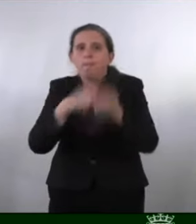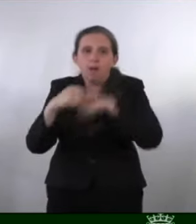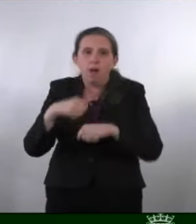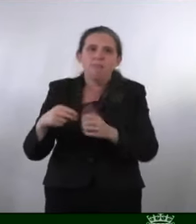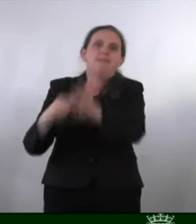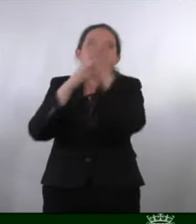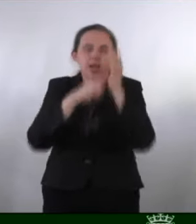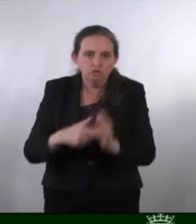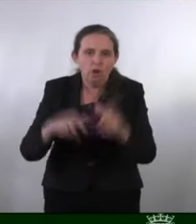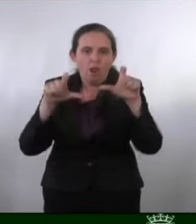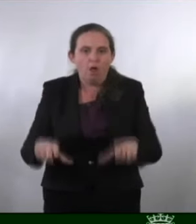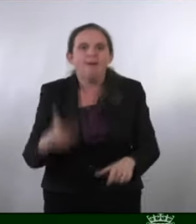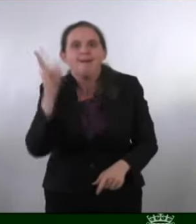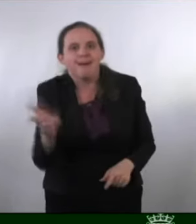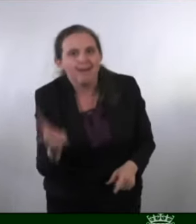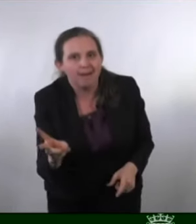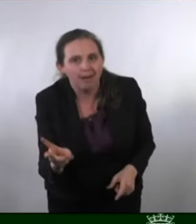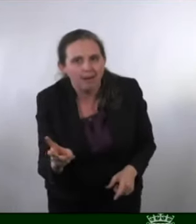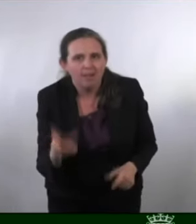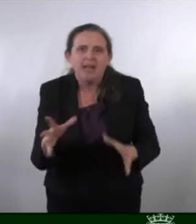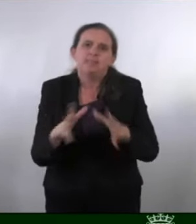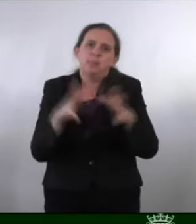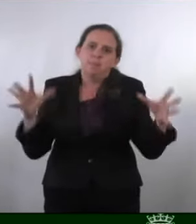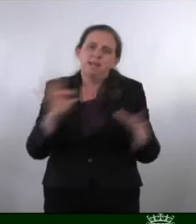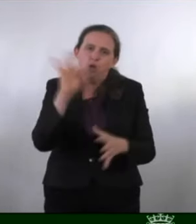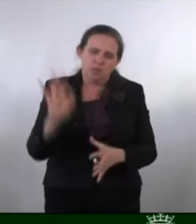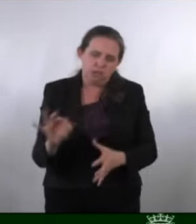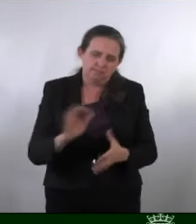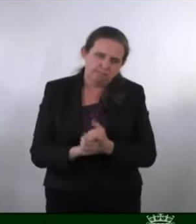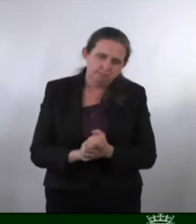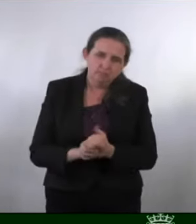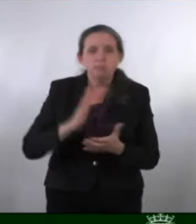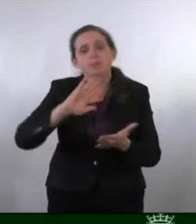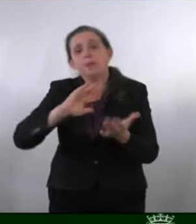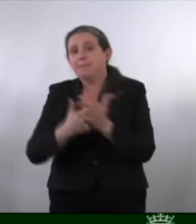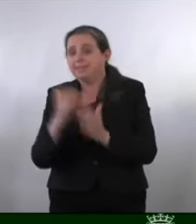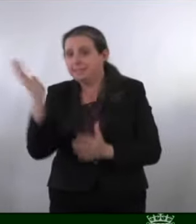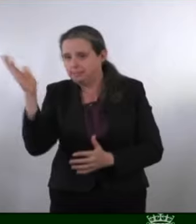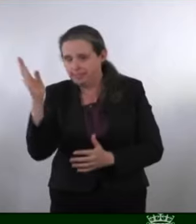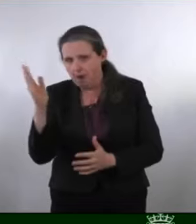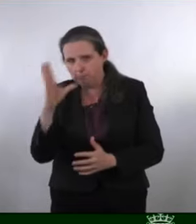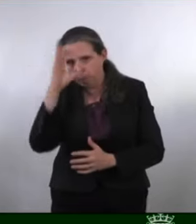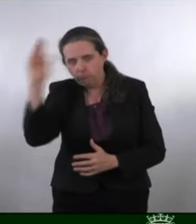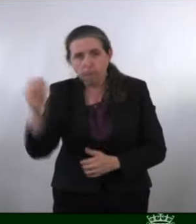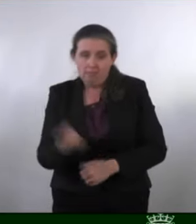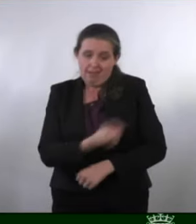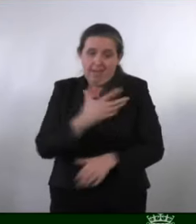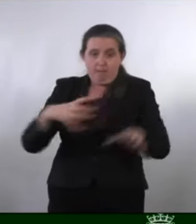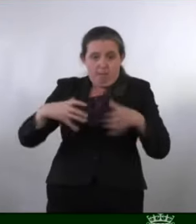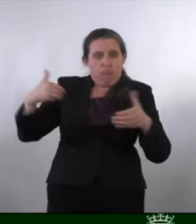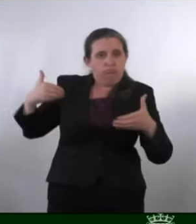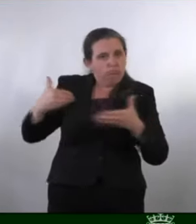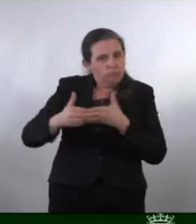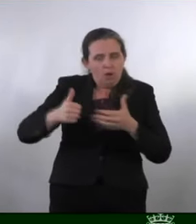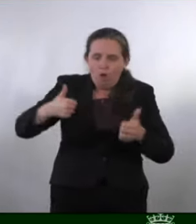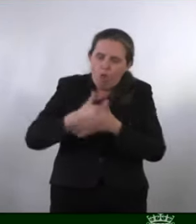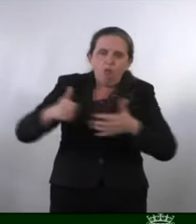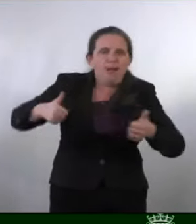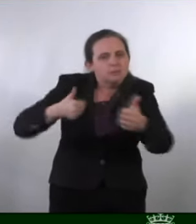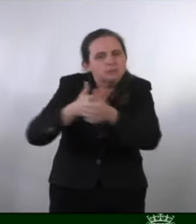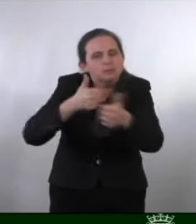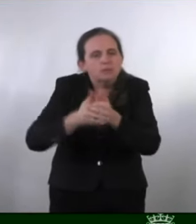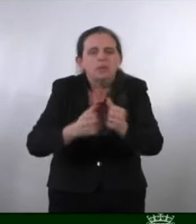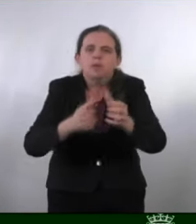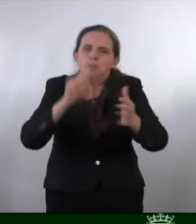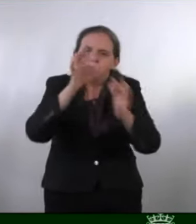That is the million-dollar question. Mr. Speaker, Labour has backed the Prime Minister on all the big decisions the government's had to take to protect public